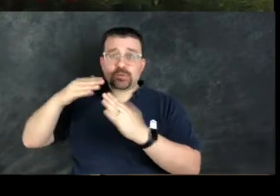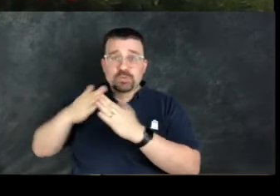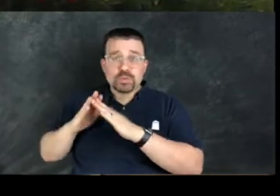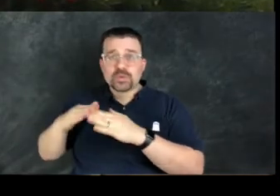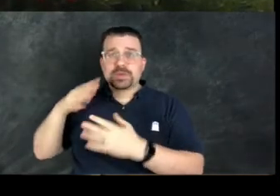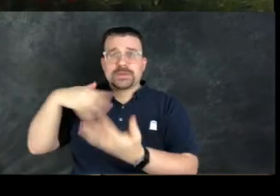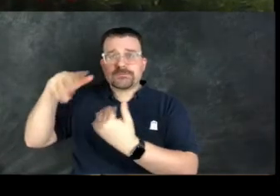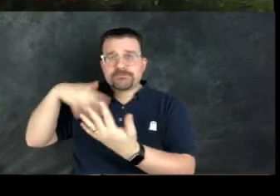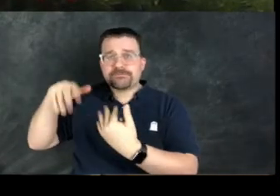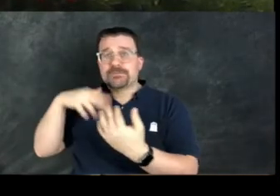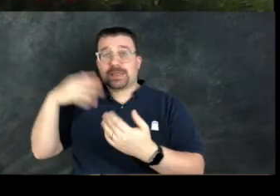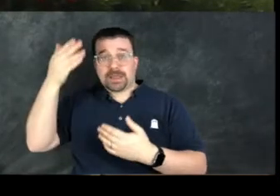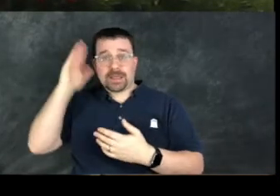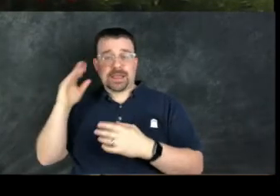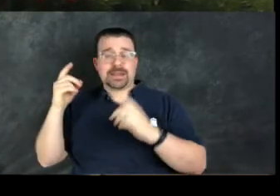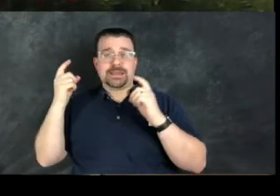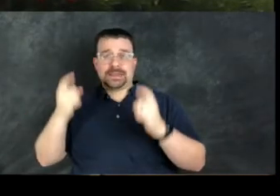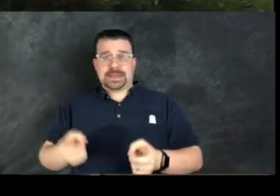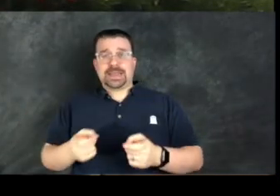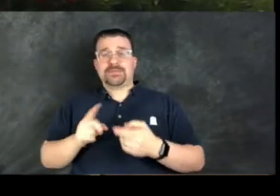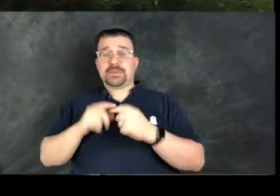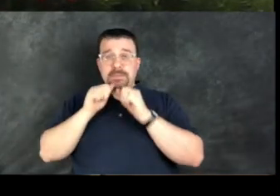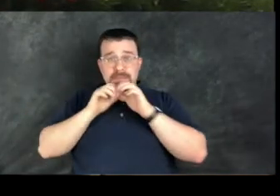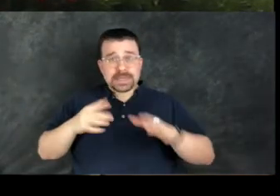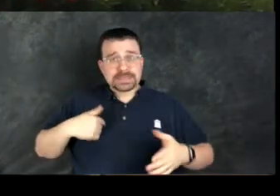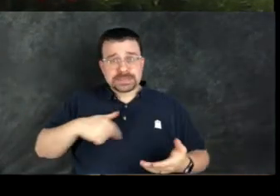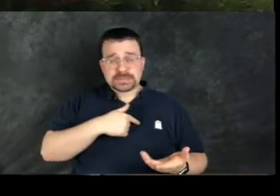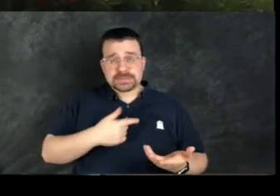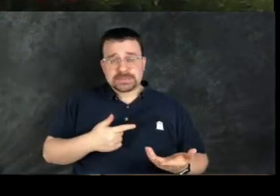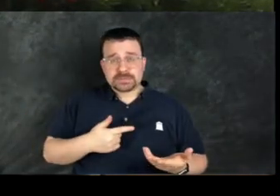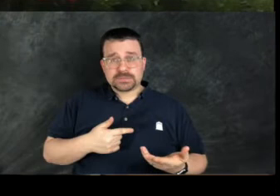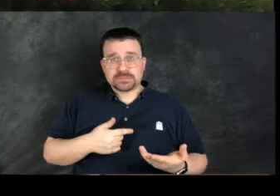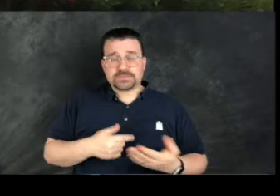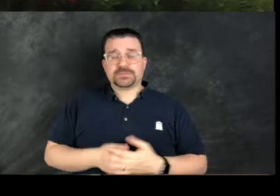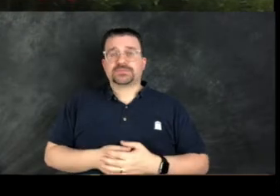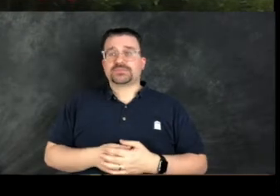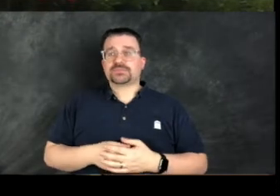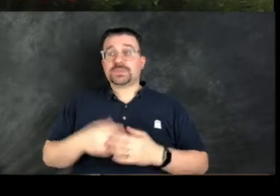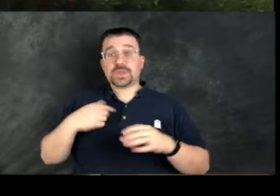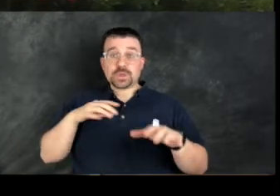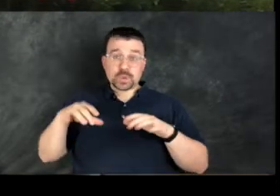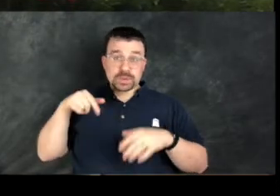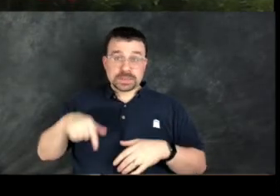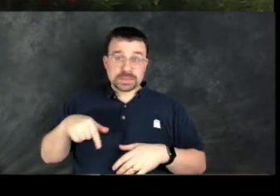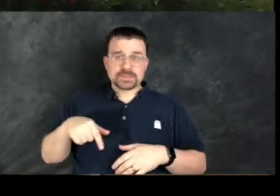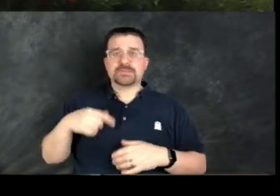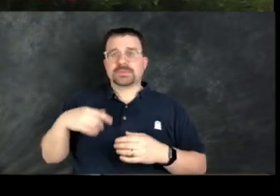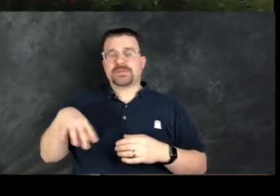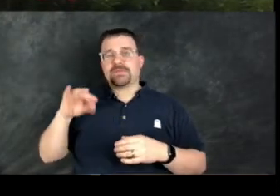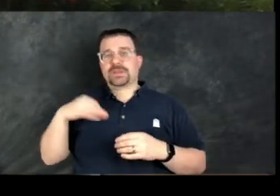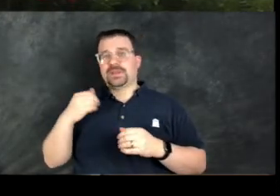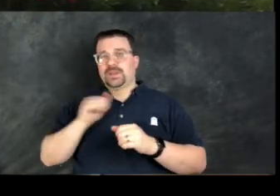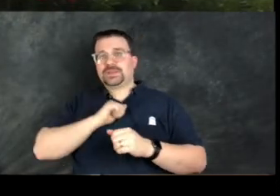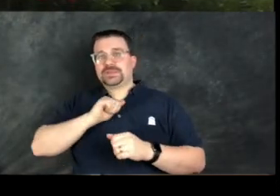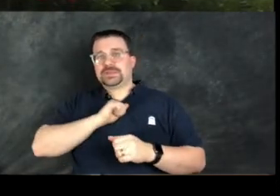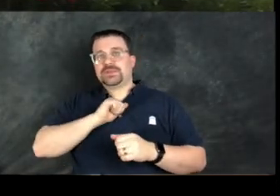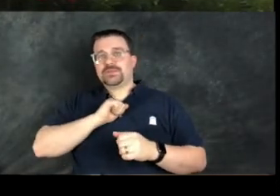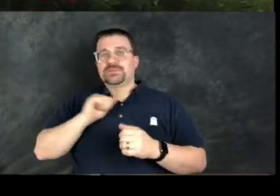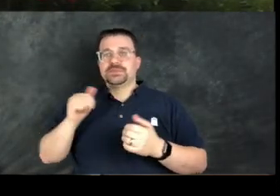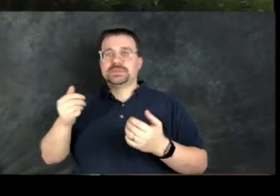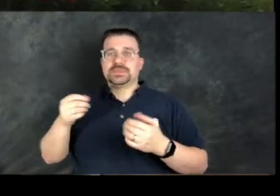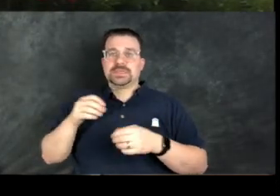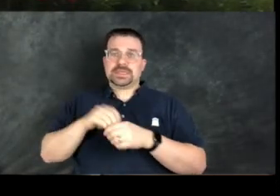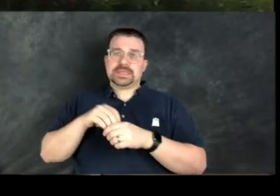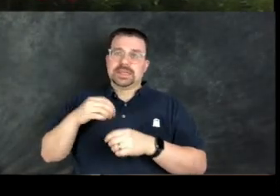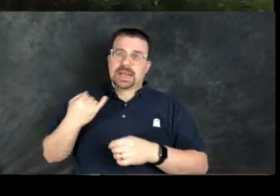God gave to bless us. When we do this, we find ourselves in isolation.